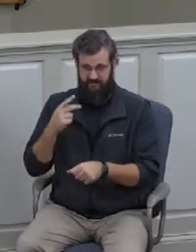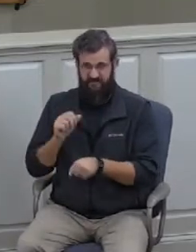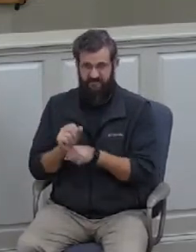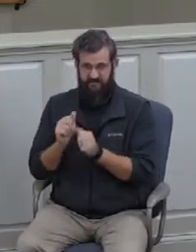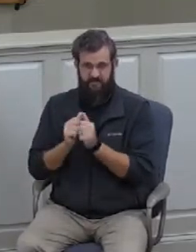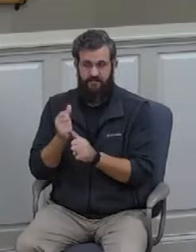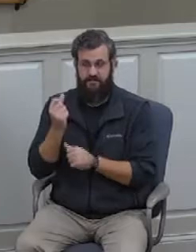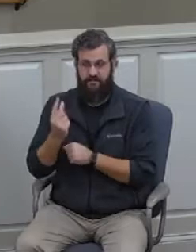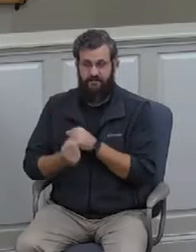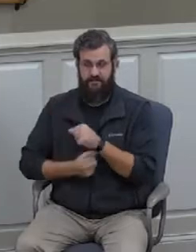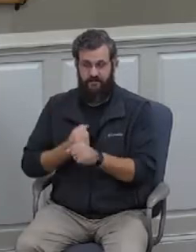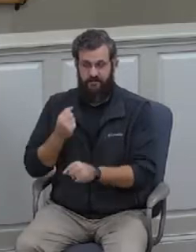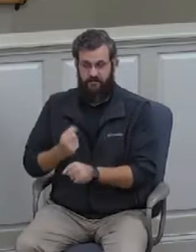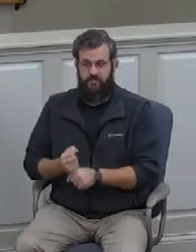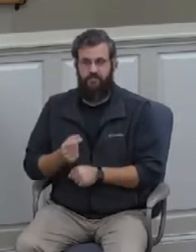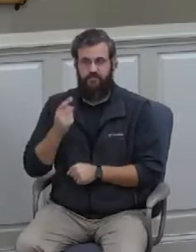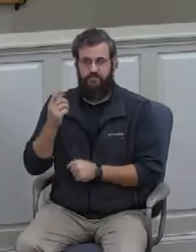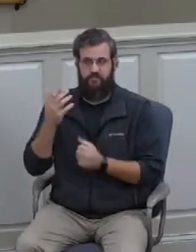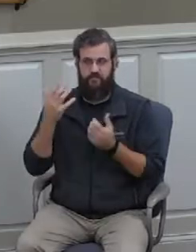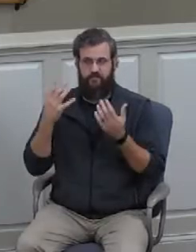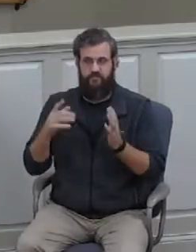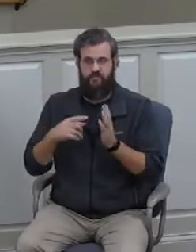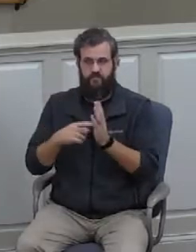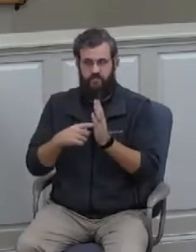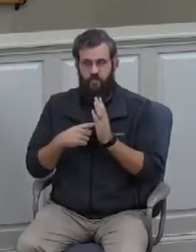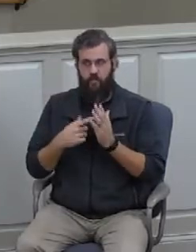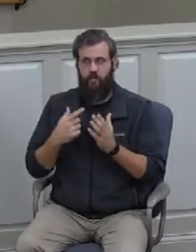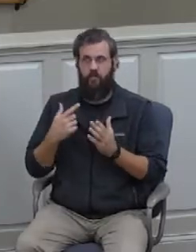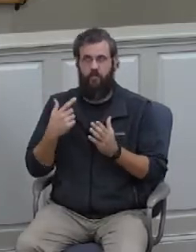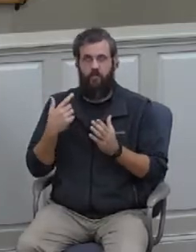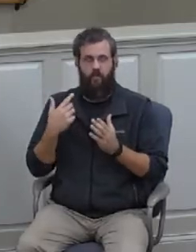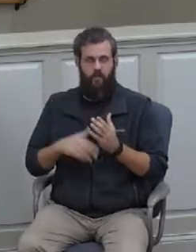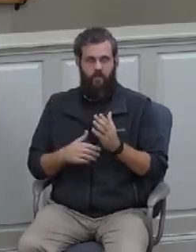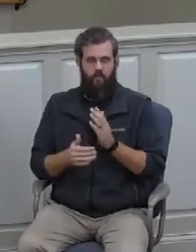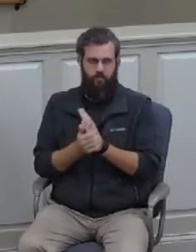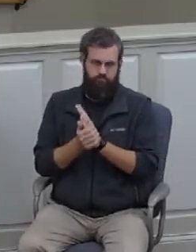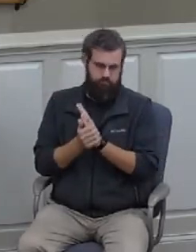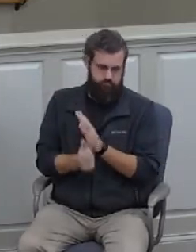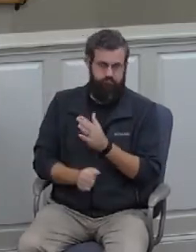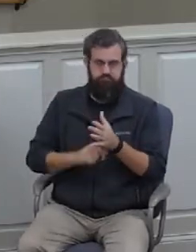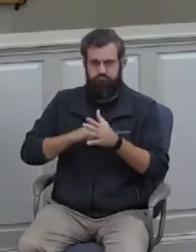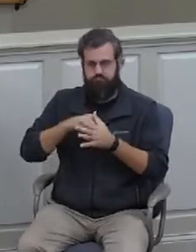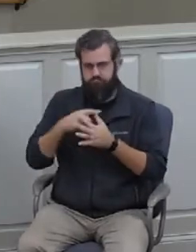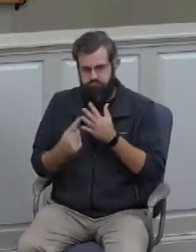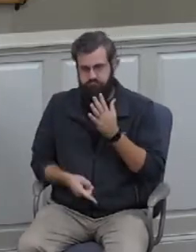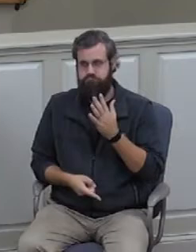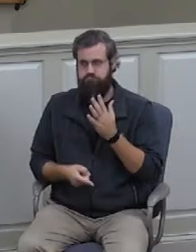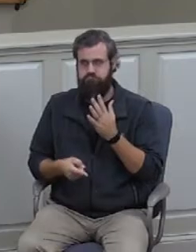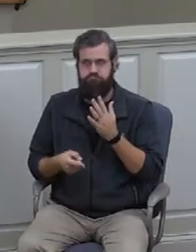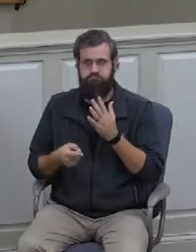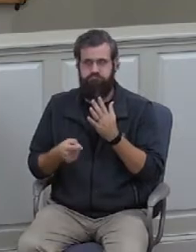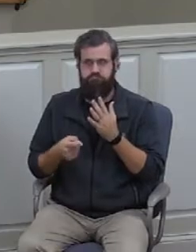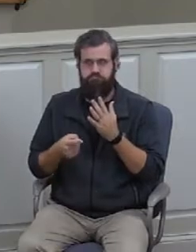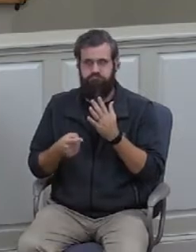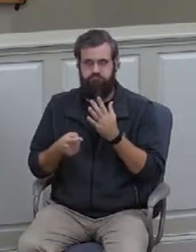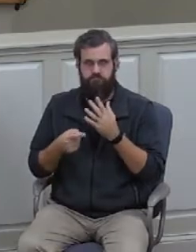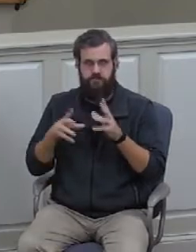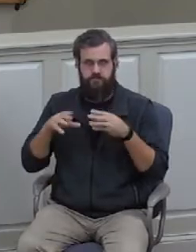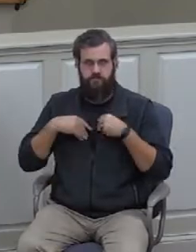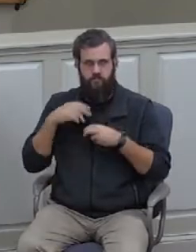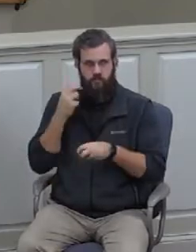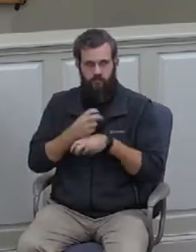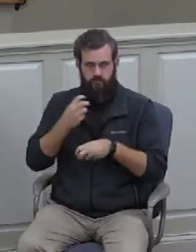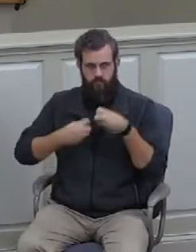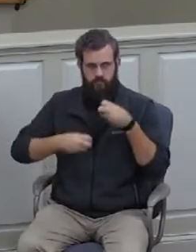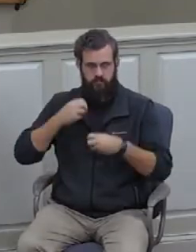with her, she has demonstrated a great capacity for being a self-starter, tackling the hard problems that needed to